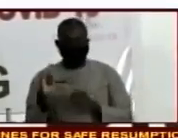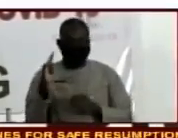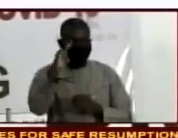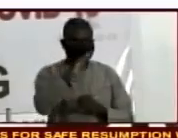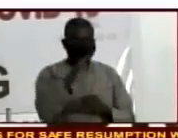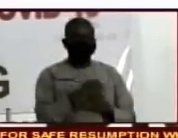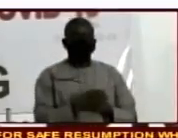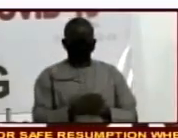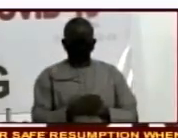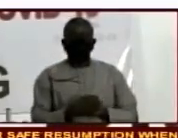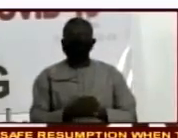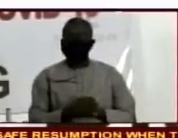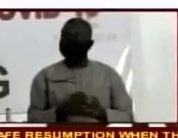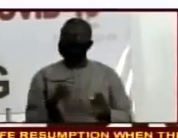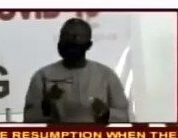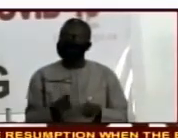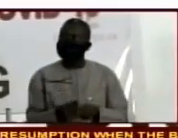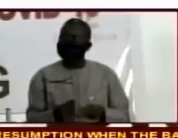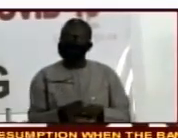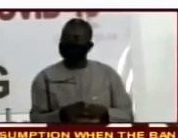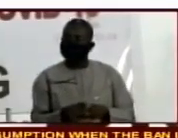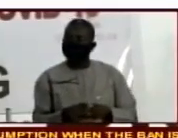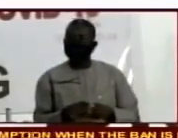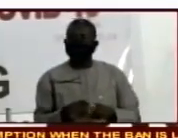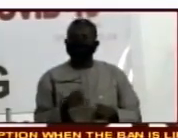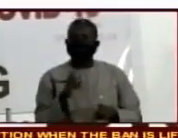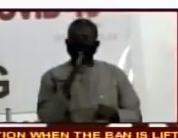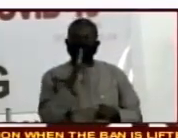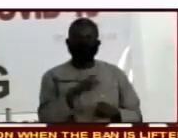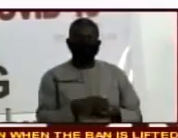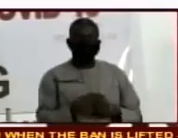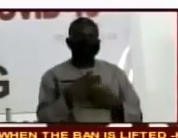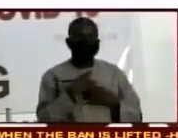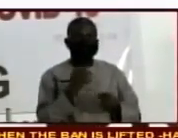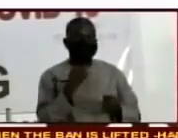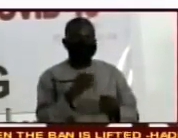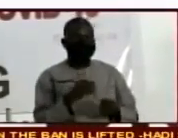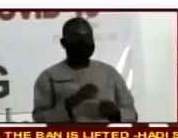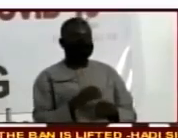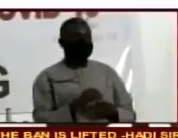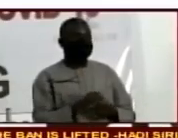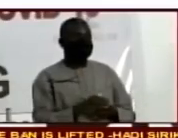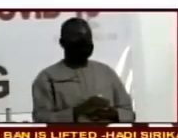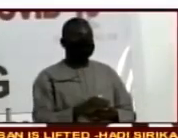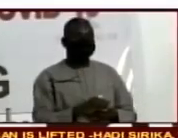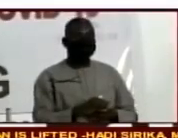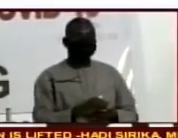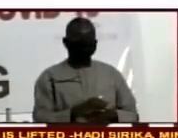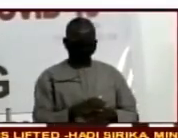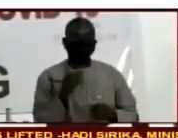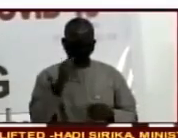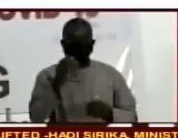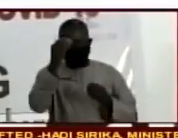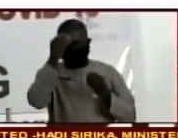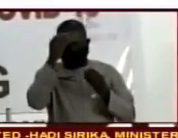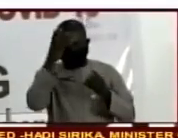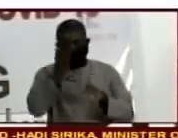Then also, just since you're interested in dollars, I've got from IATA here an information from